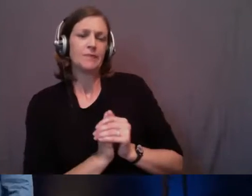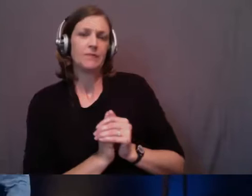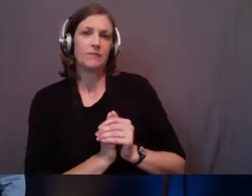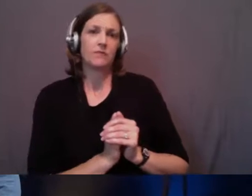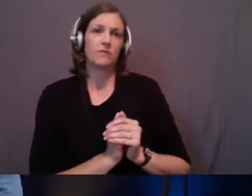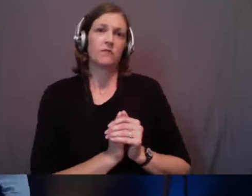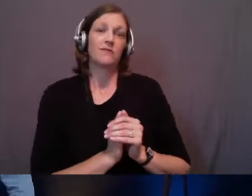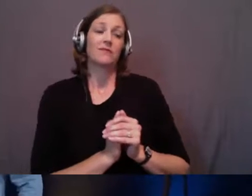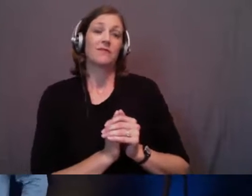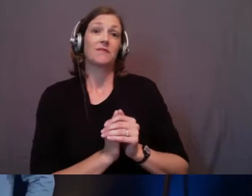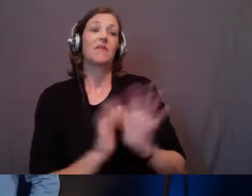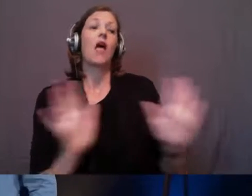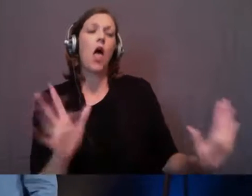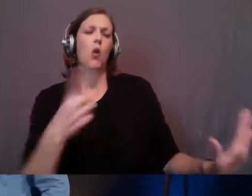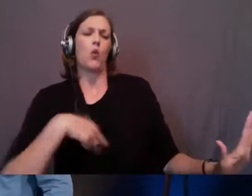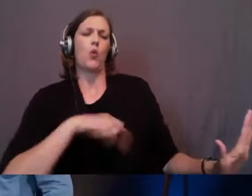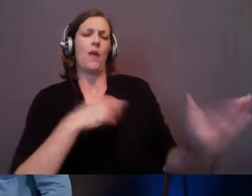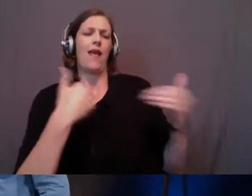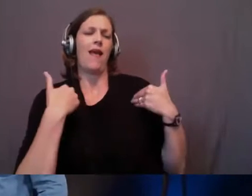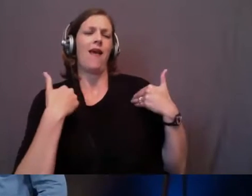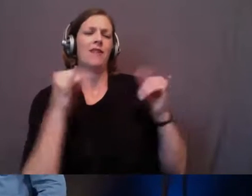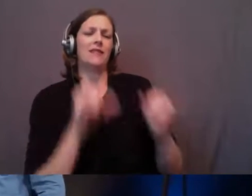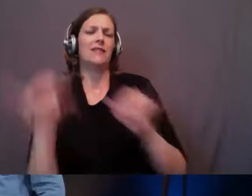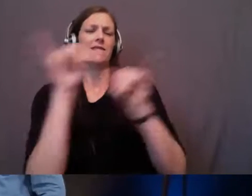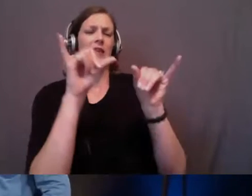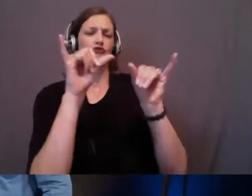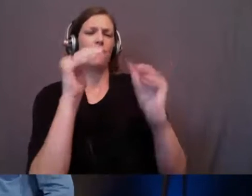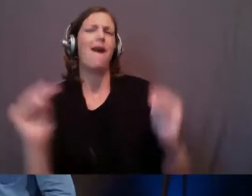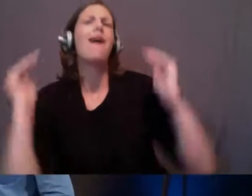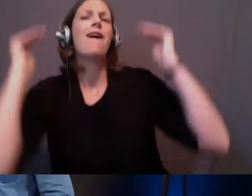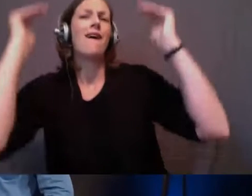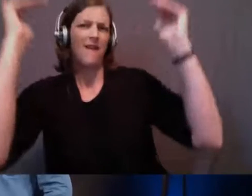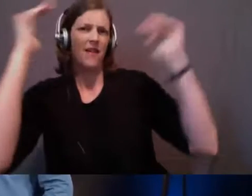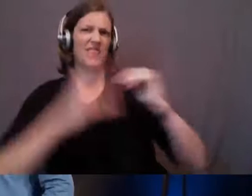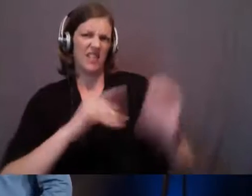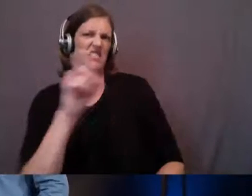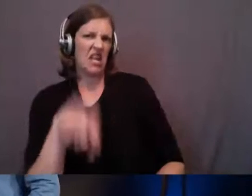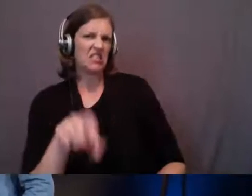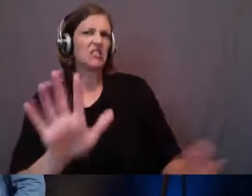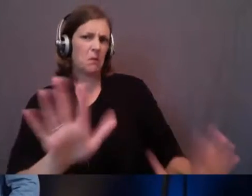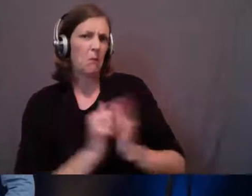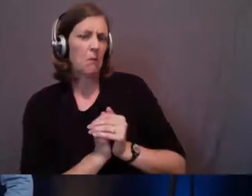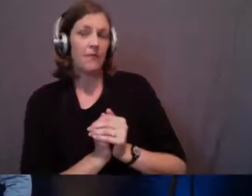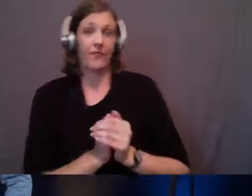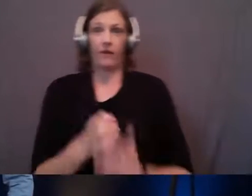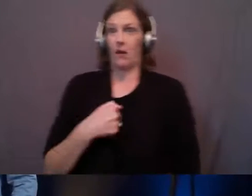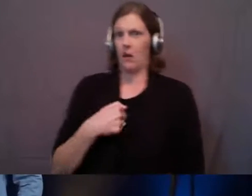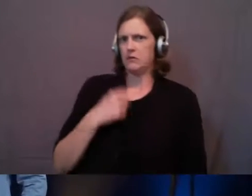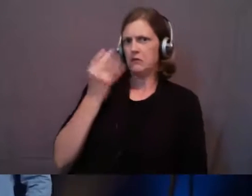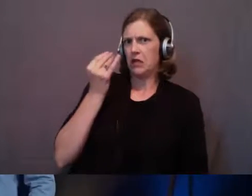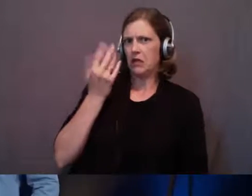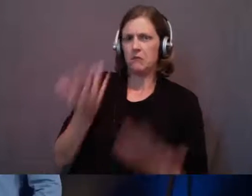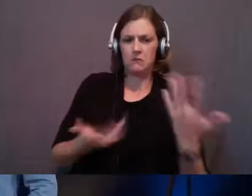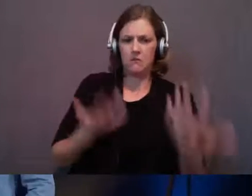And they're like, we have a higher standard than you Texas folks. And I was like, well,